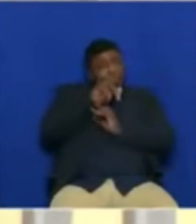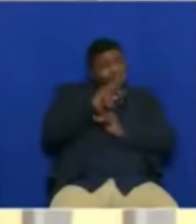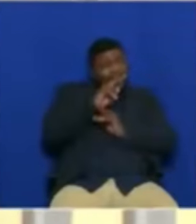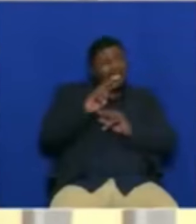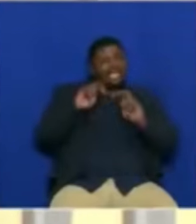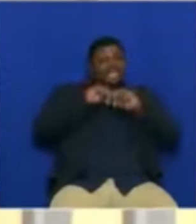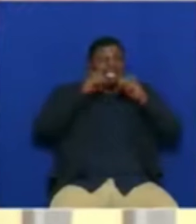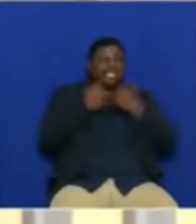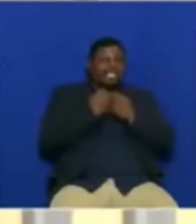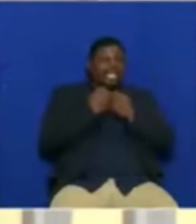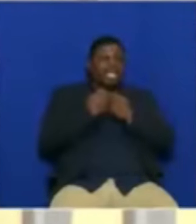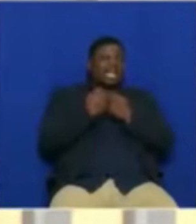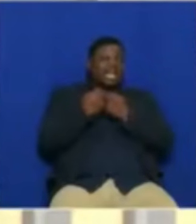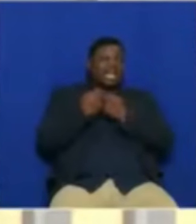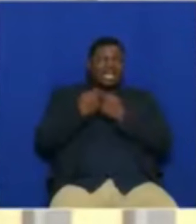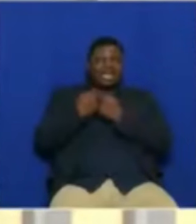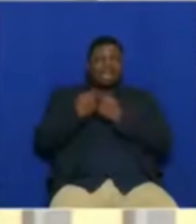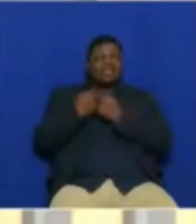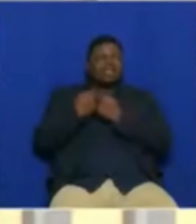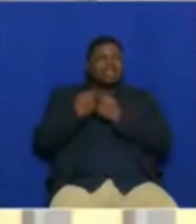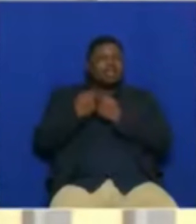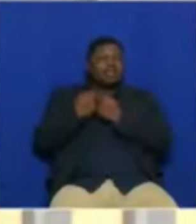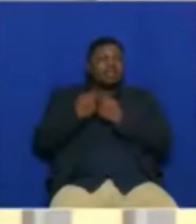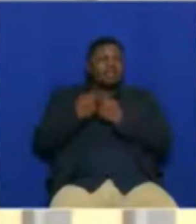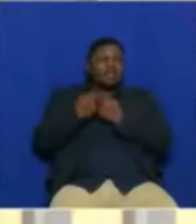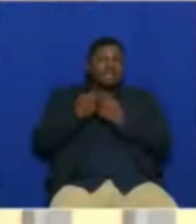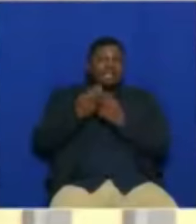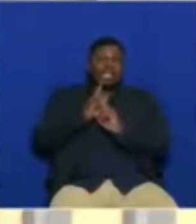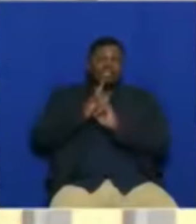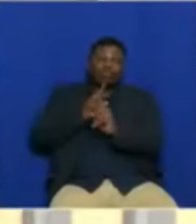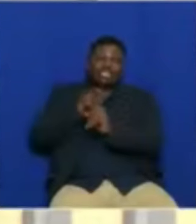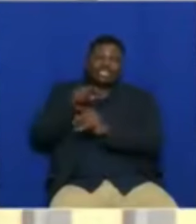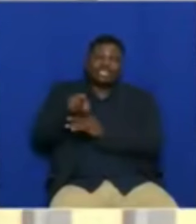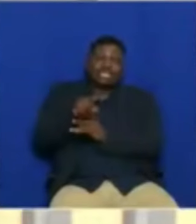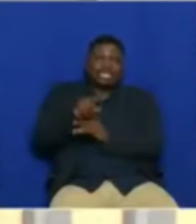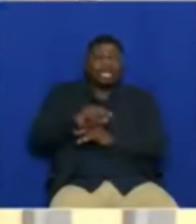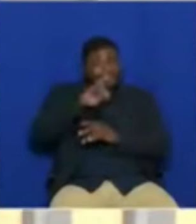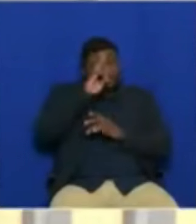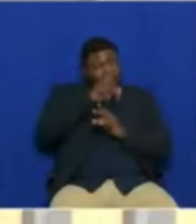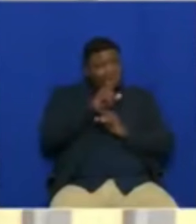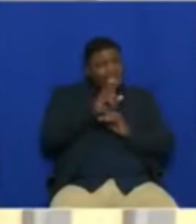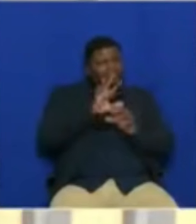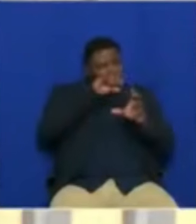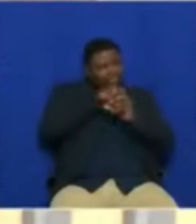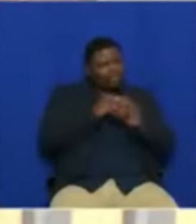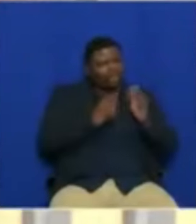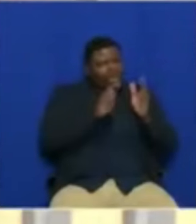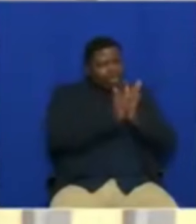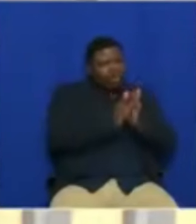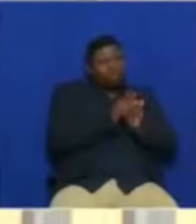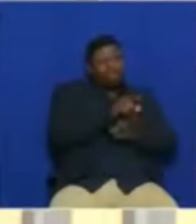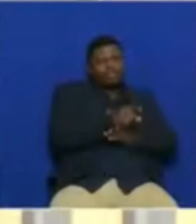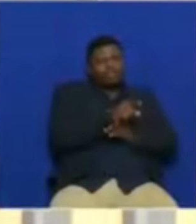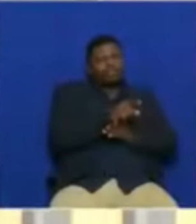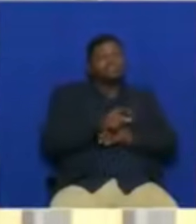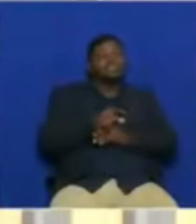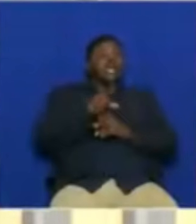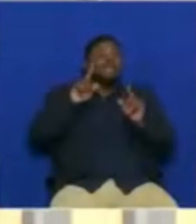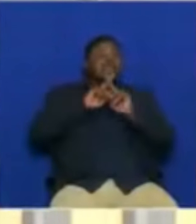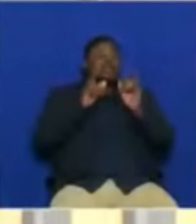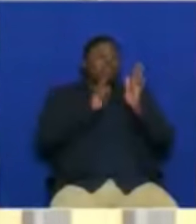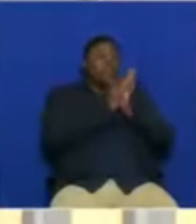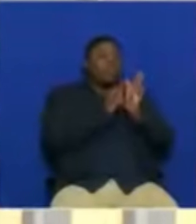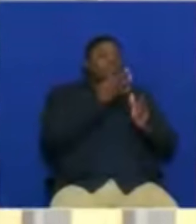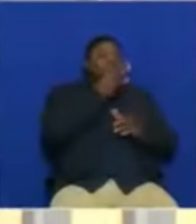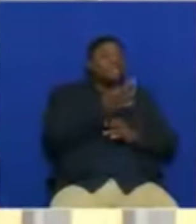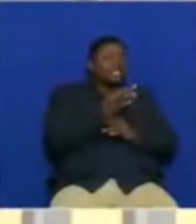its bedrock is the law, the position of law, right? And what they have done is they say there are various methods by which